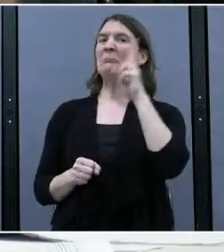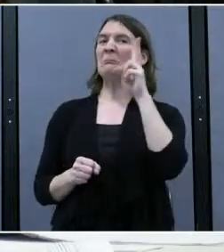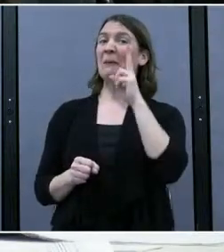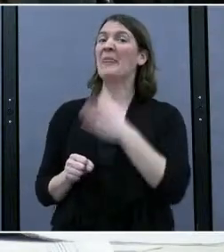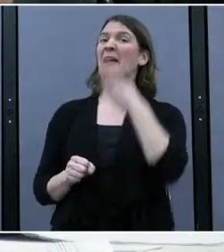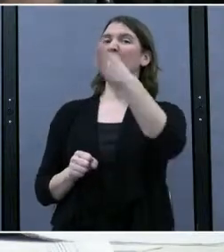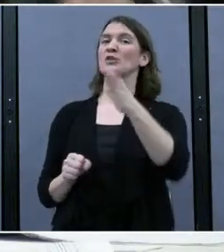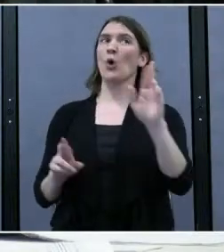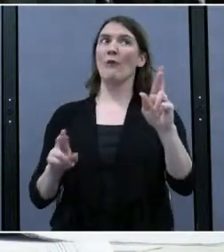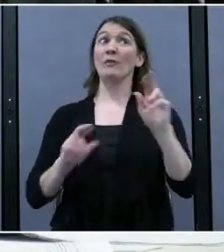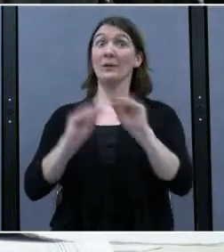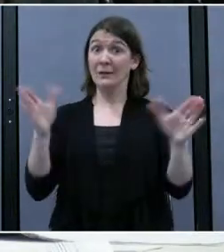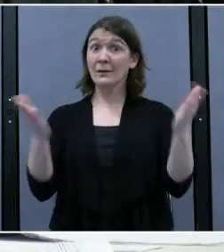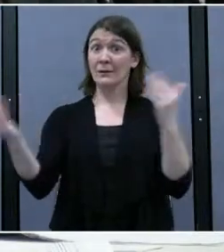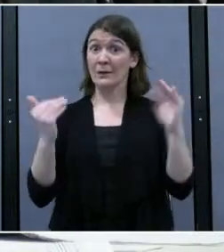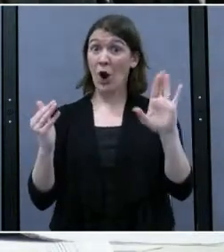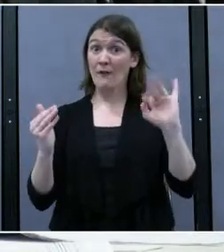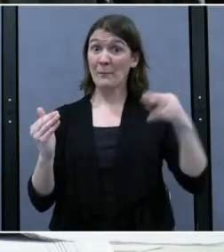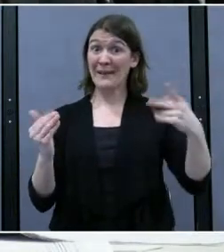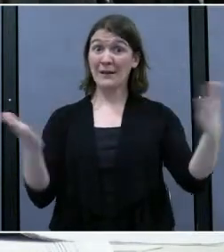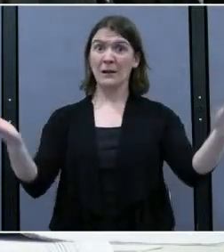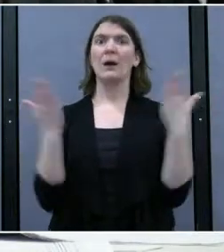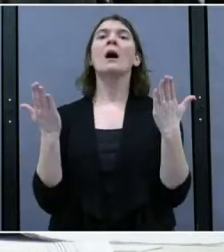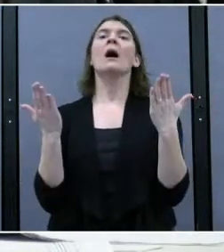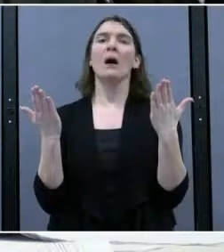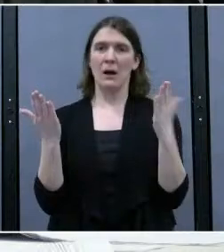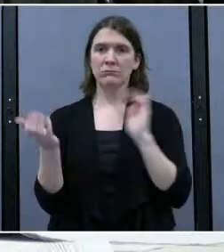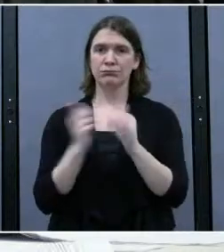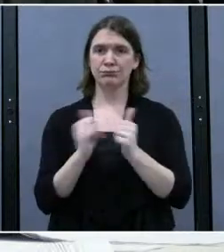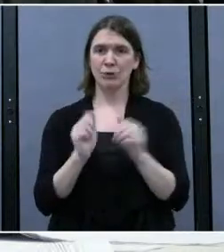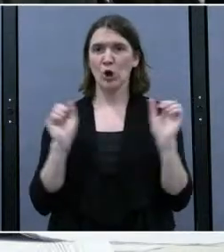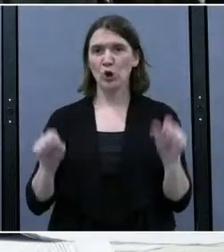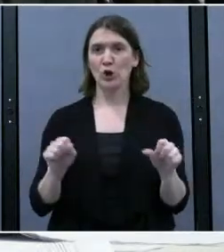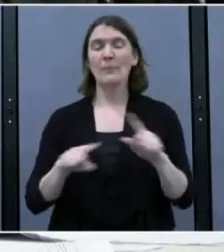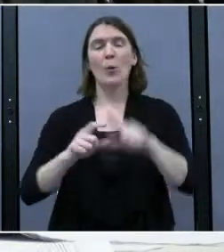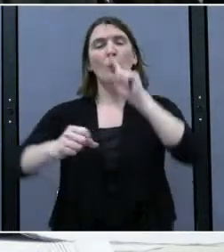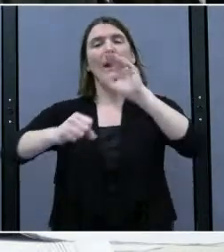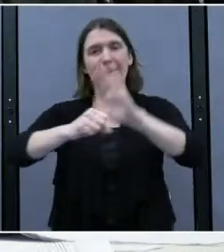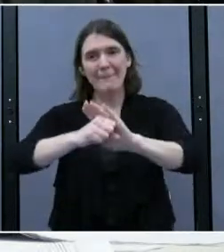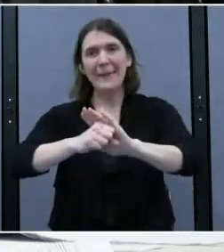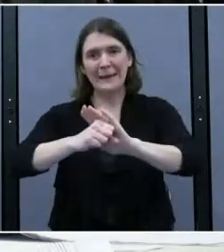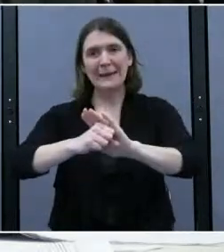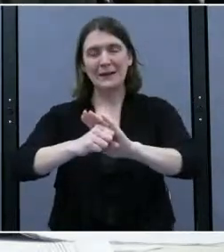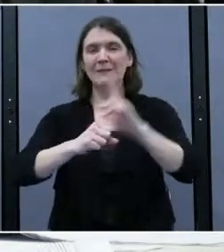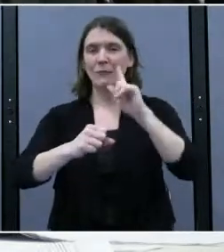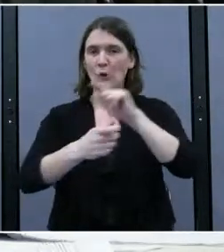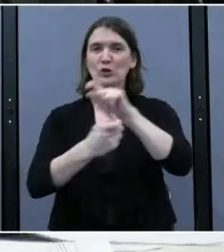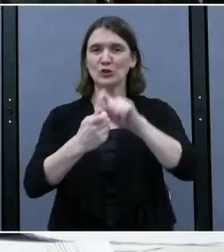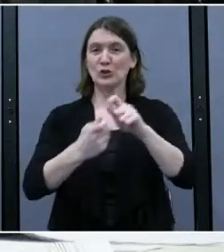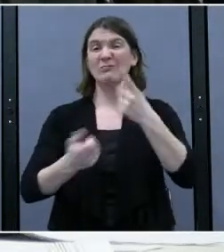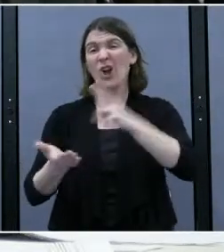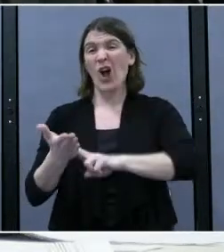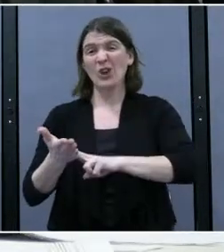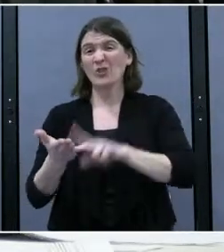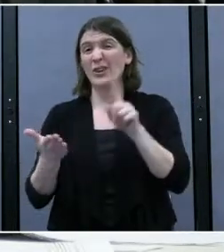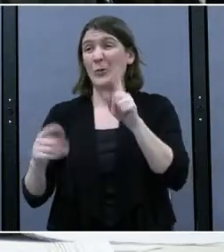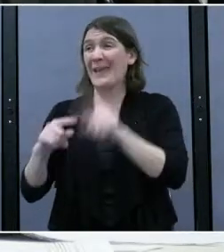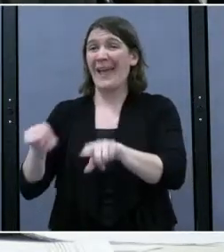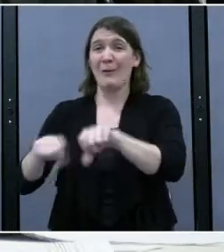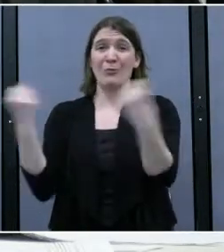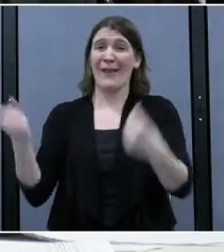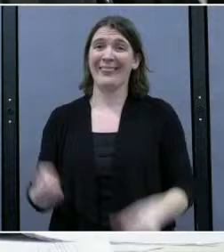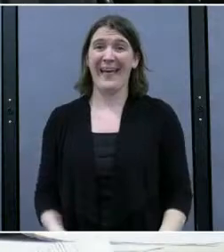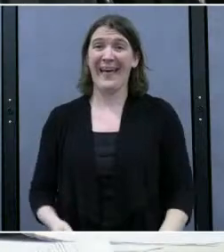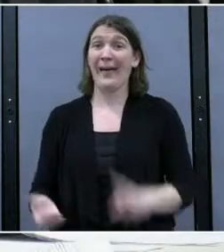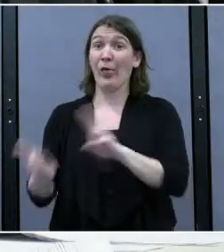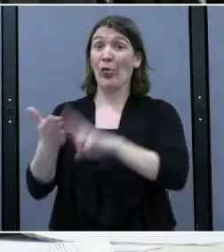same with other things. It's like we are committed on certain things like contracts.